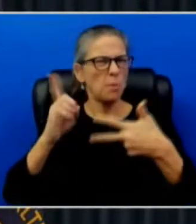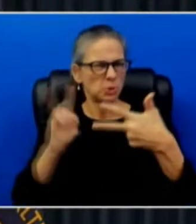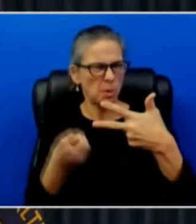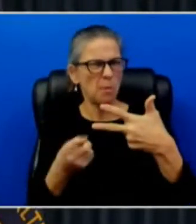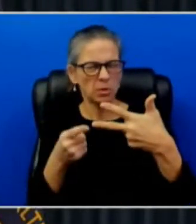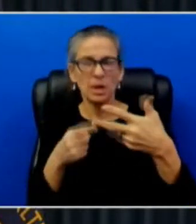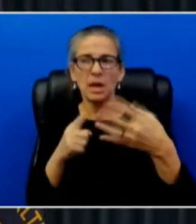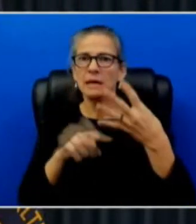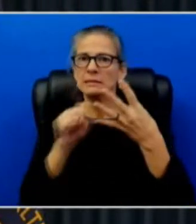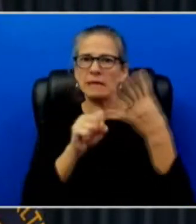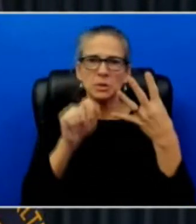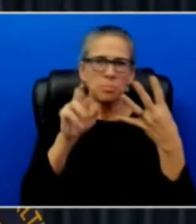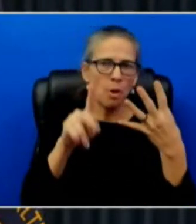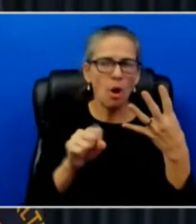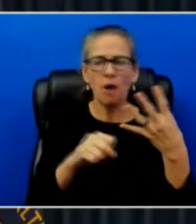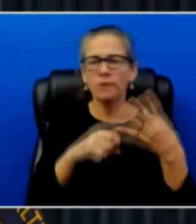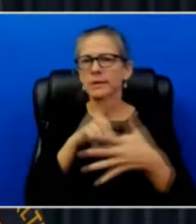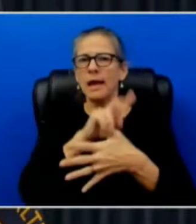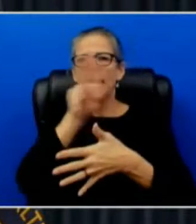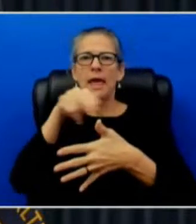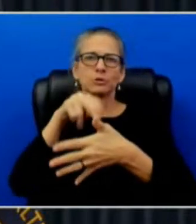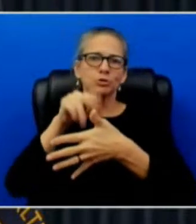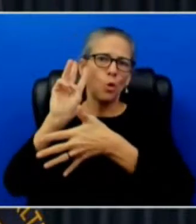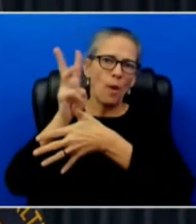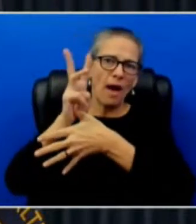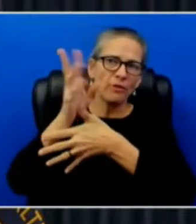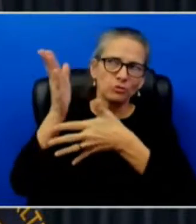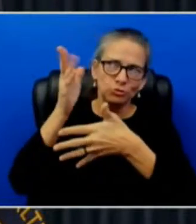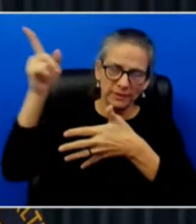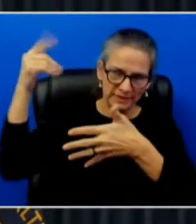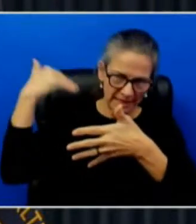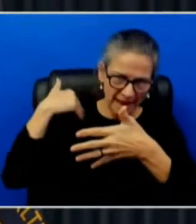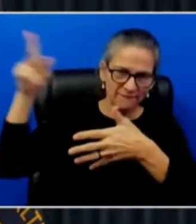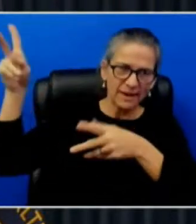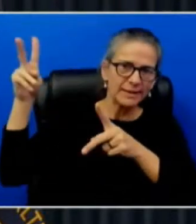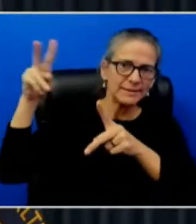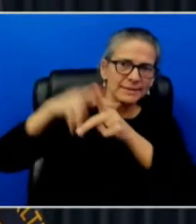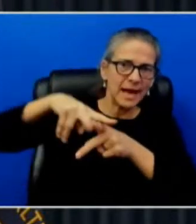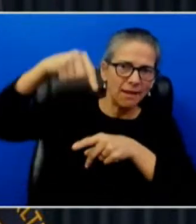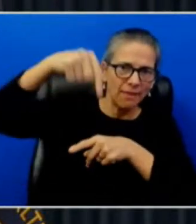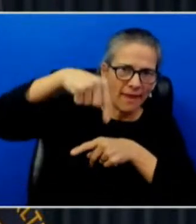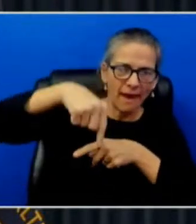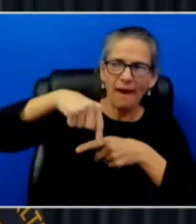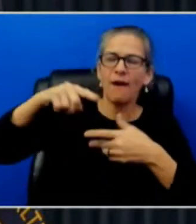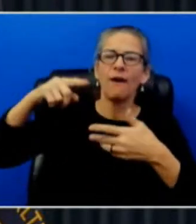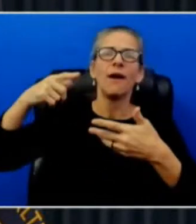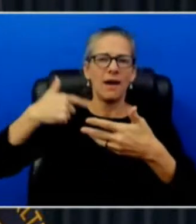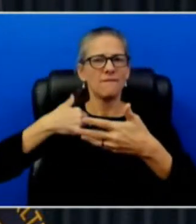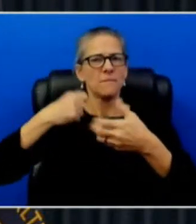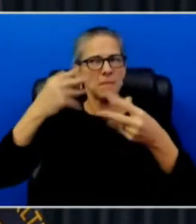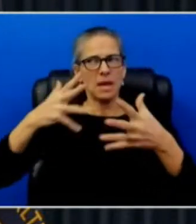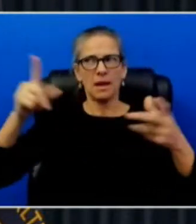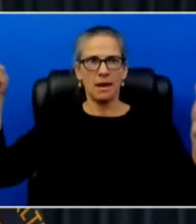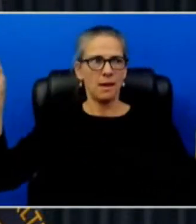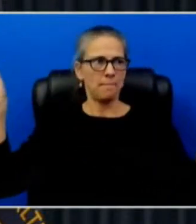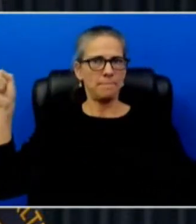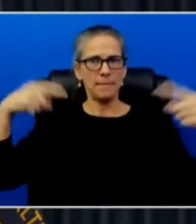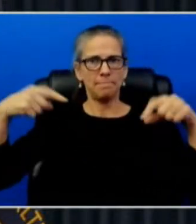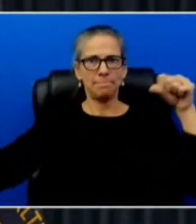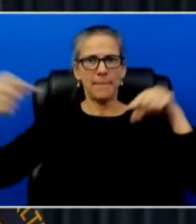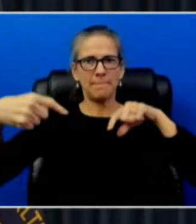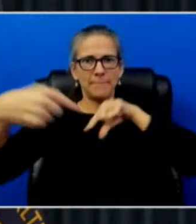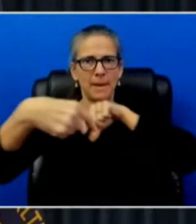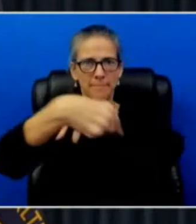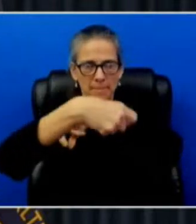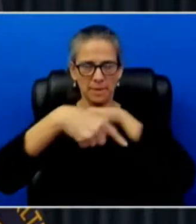goes on and on. National Weather Service has a meteorologist assigned to the Operations Center right now. So we're getting the current and best information that we can